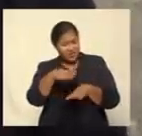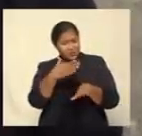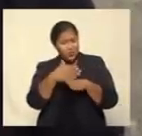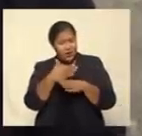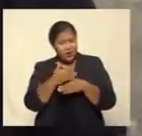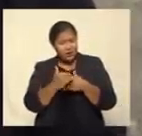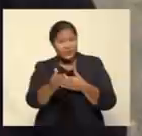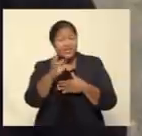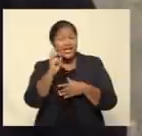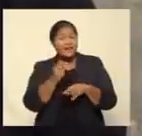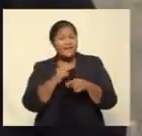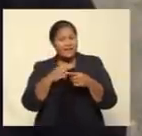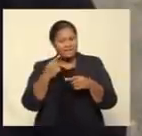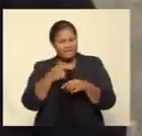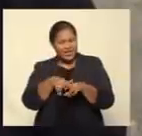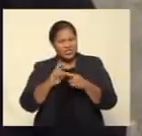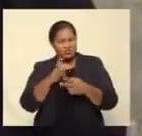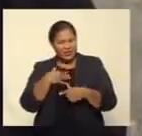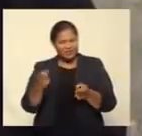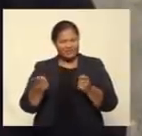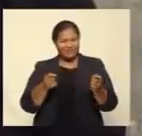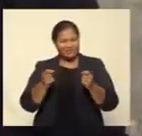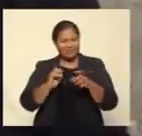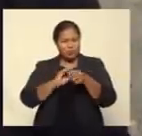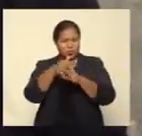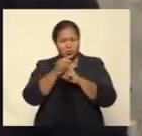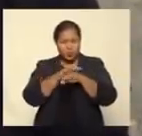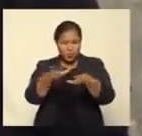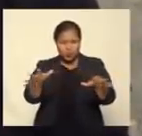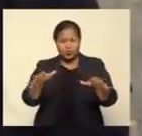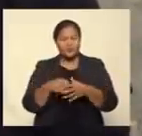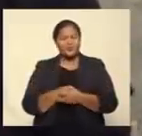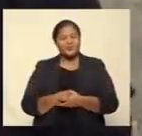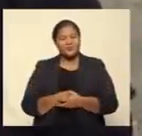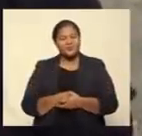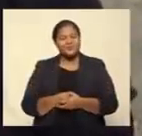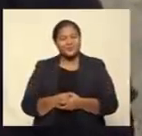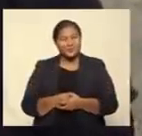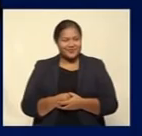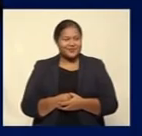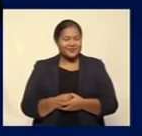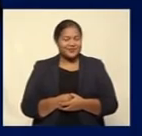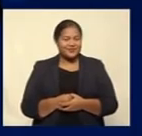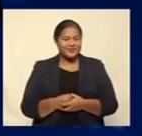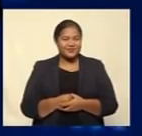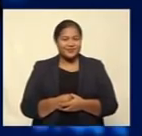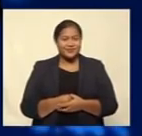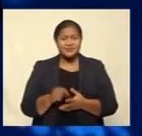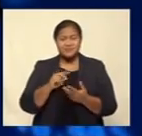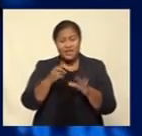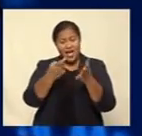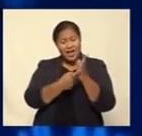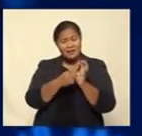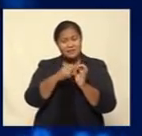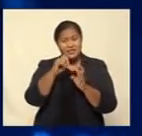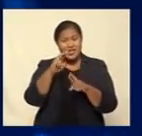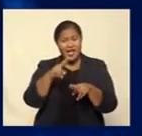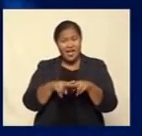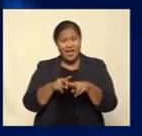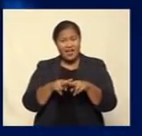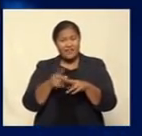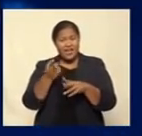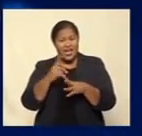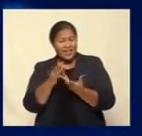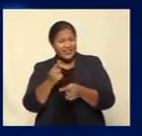Fiji fights to contain the second wave of COVID-19. Lena Rees, FBC News. The Reserve Bank, in its latest